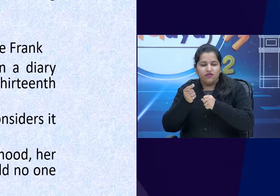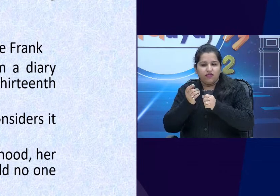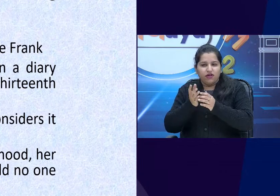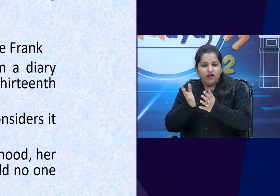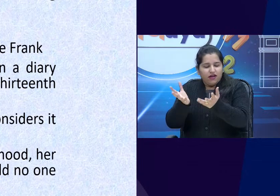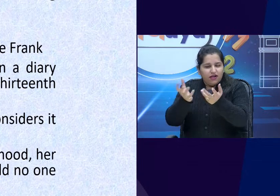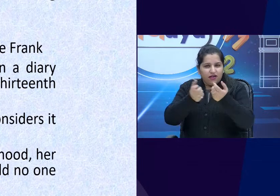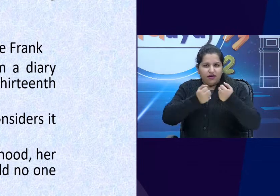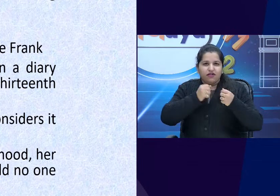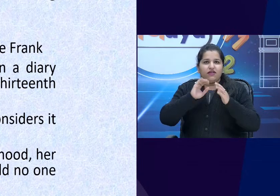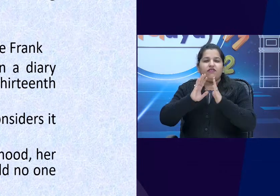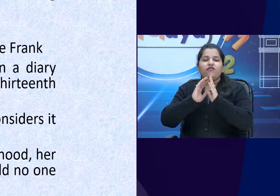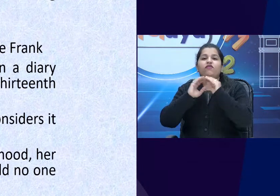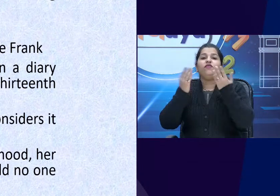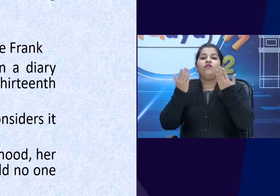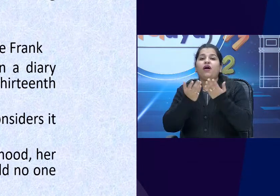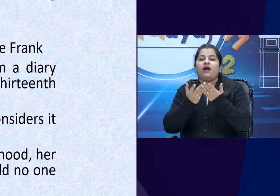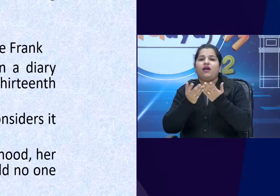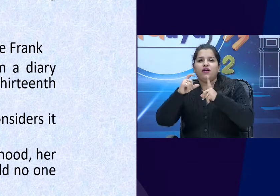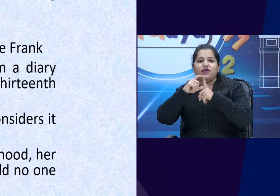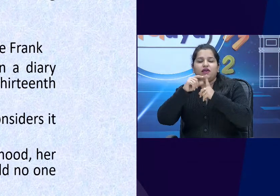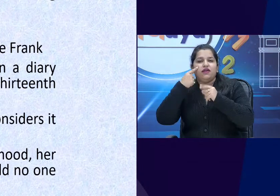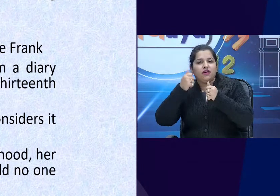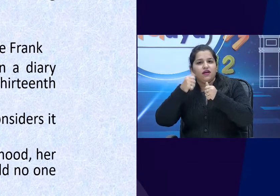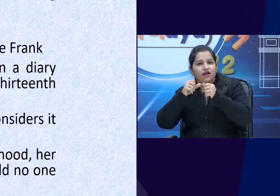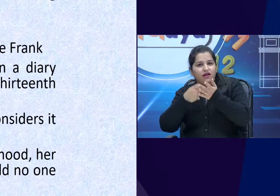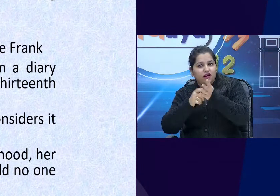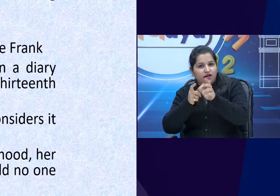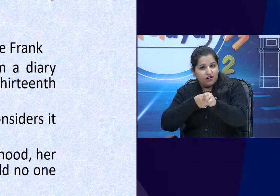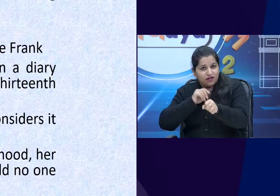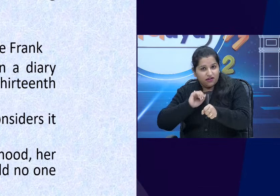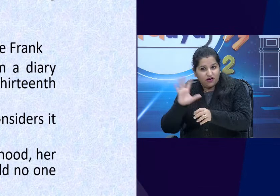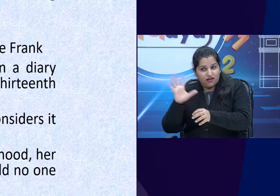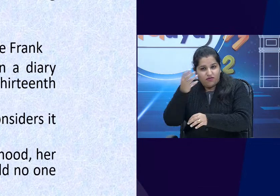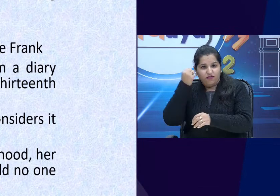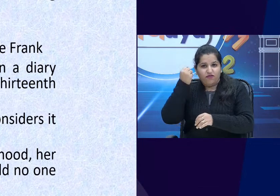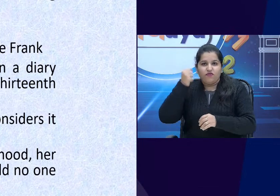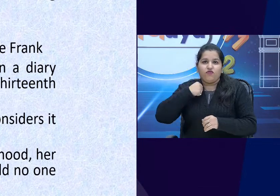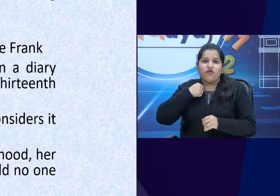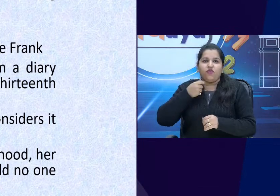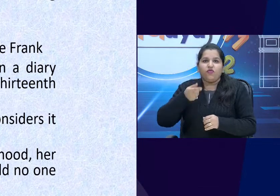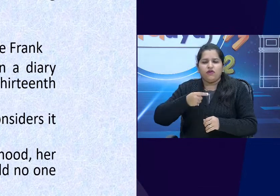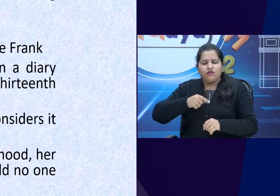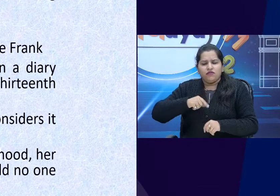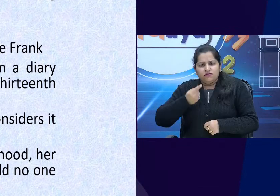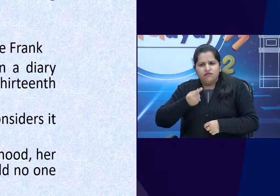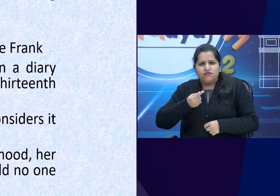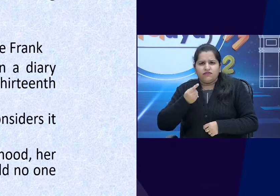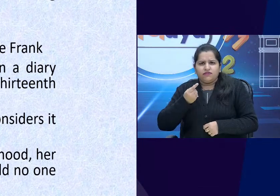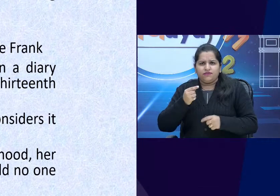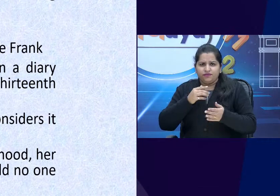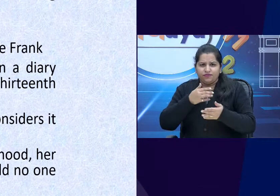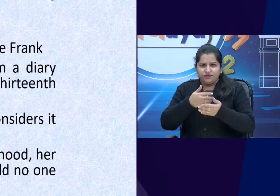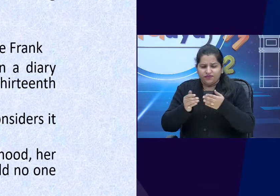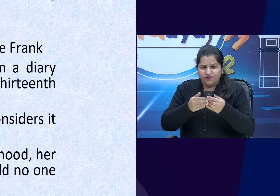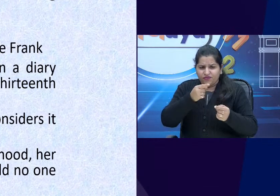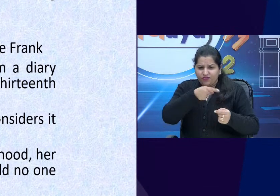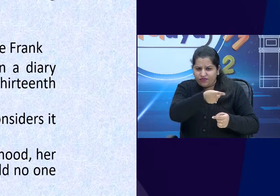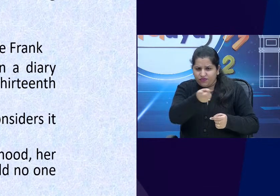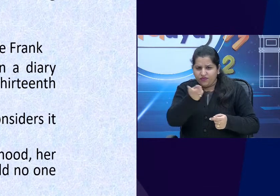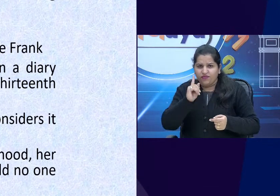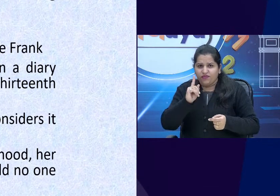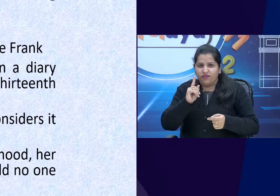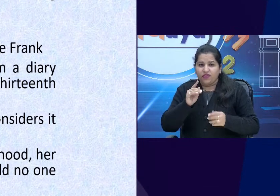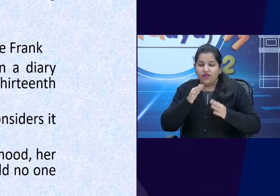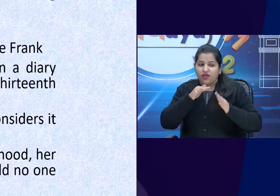back the diary, and when he went through the diary, he found that whatever writings in the diary was very